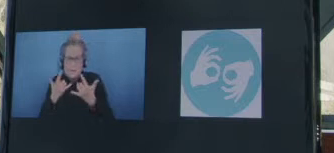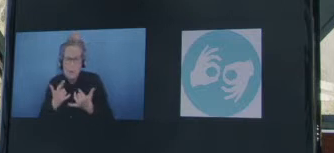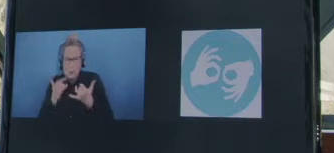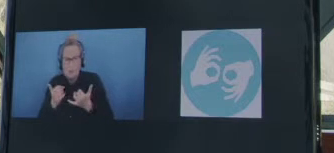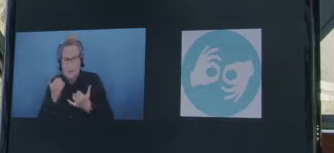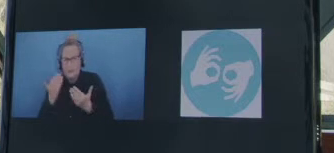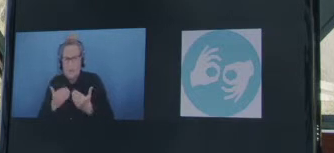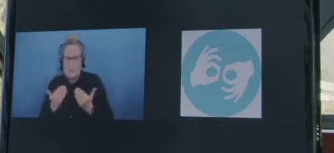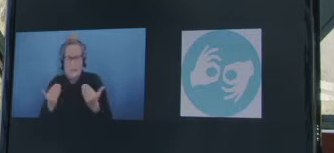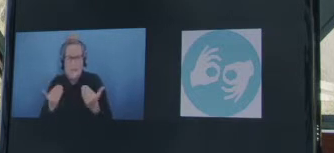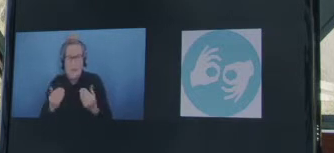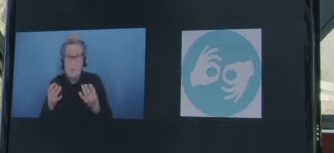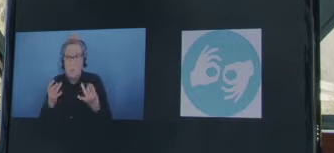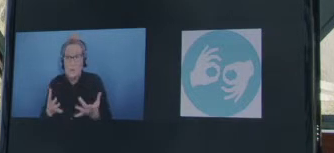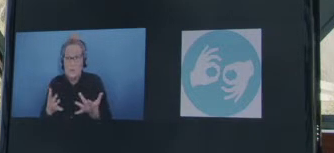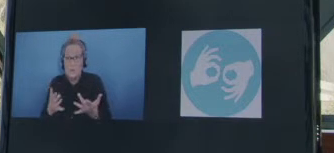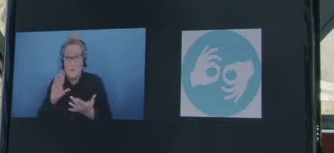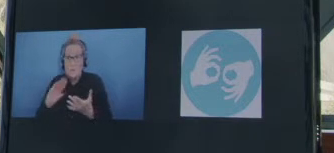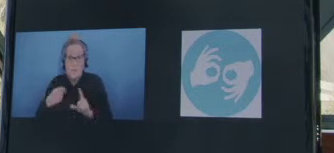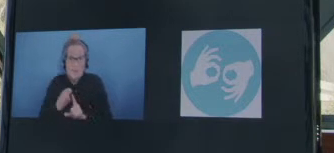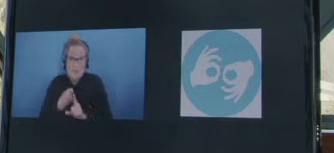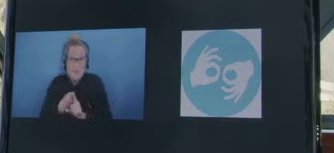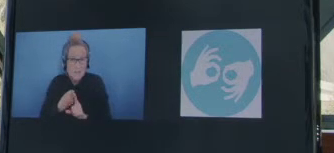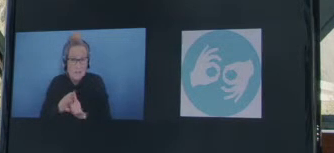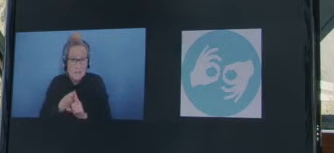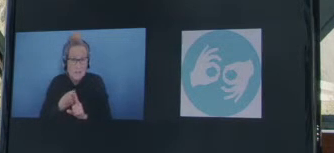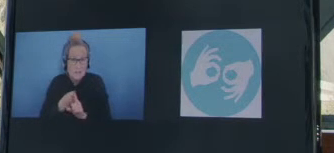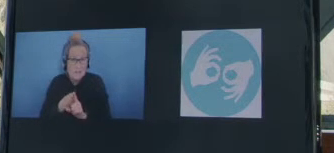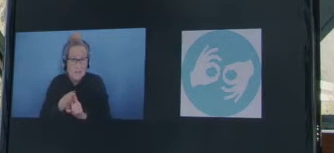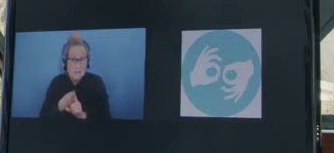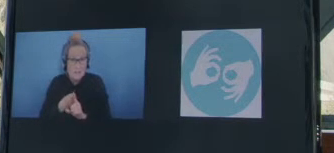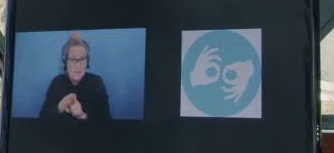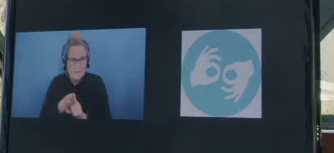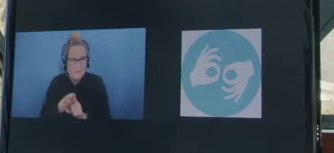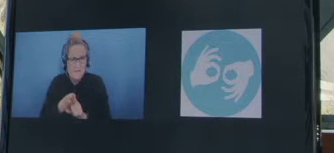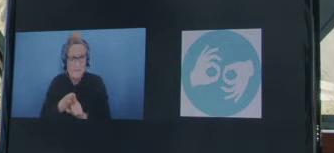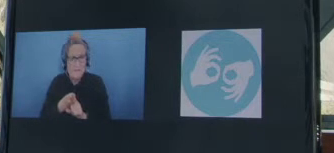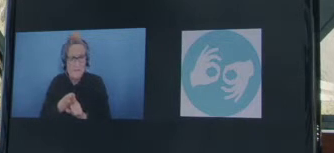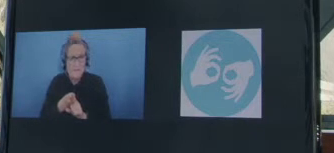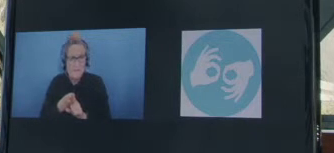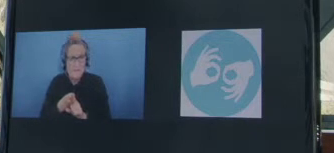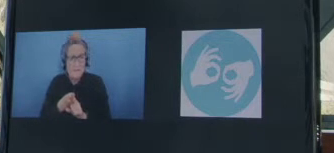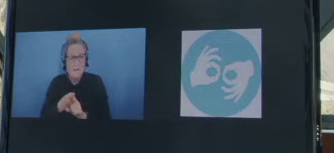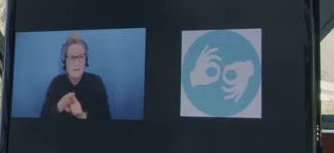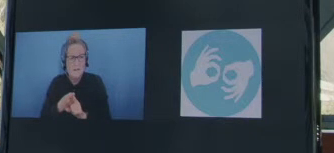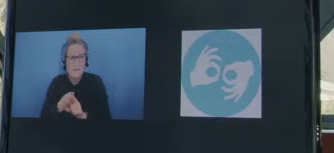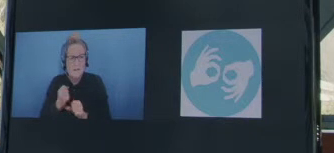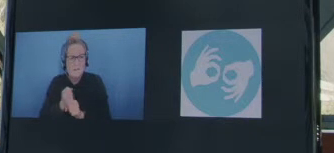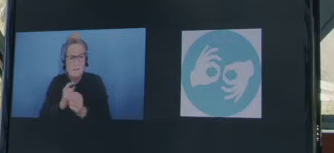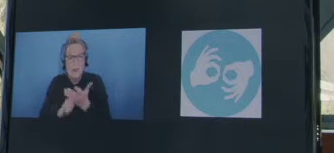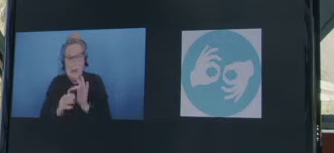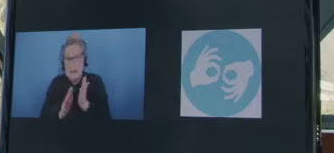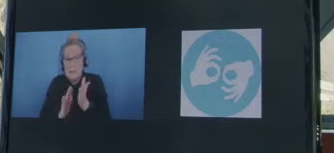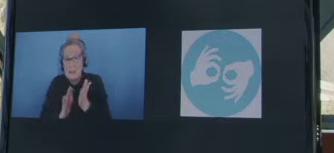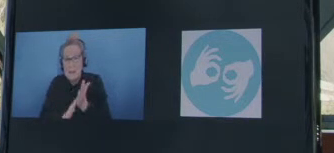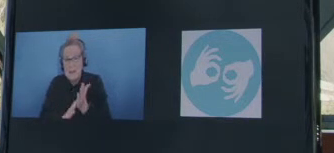everyday waste that is coming out of the kitchen, which forms sort of those insets, everything from lemon peel, citric-based